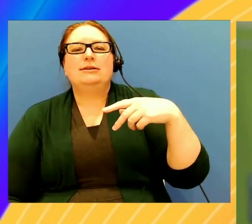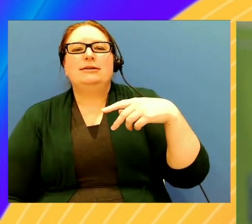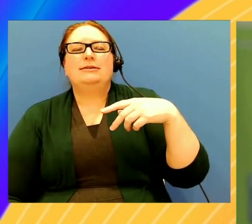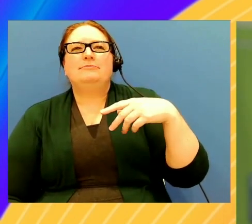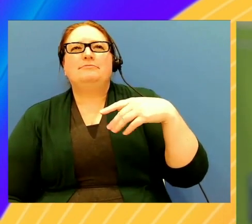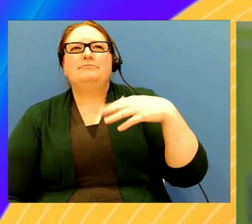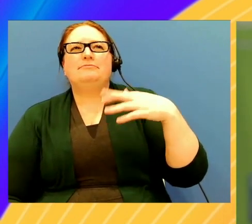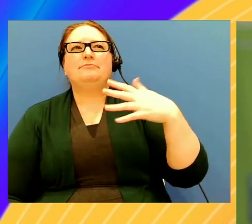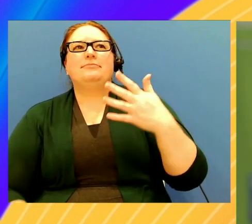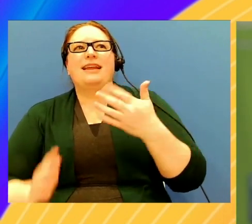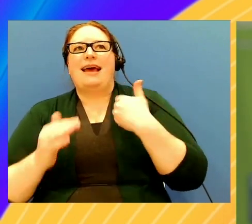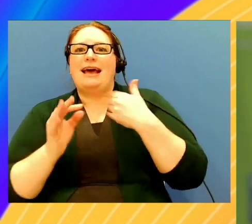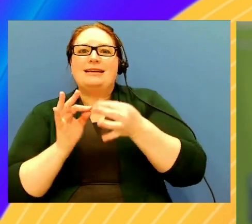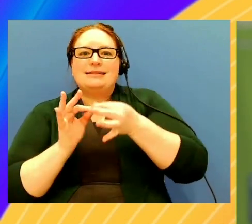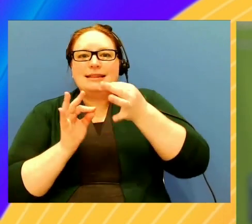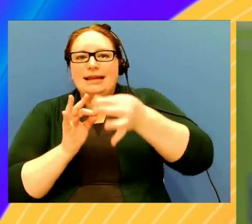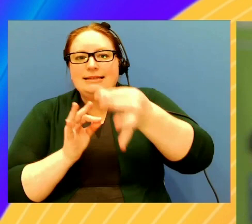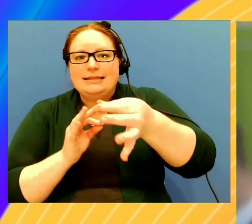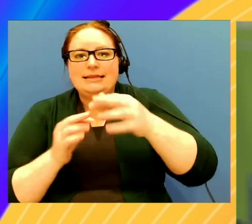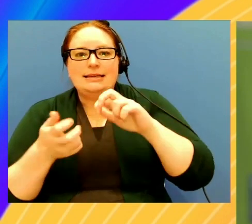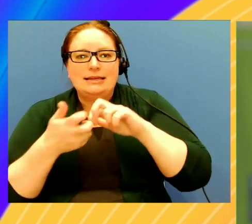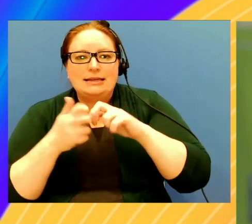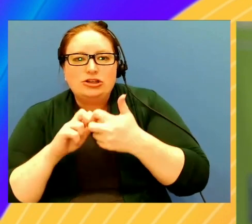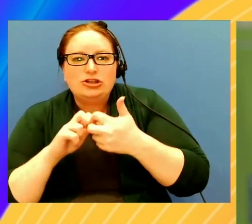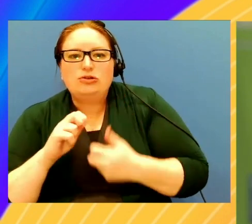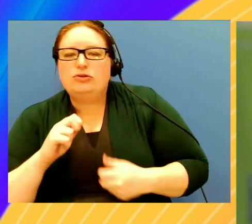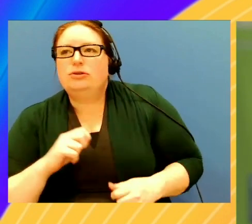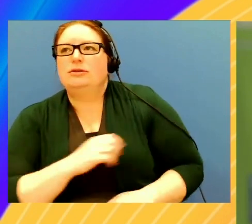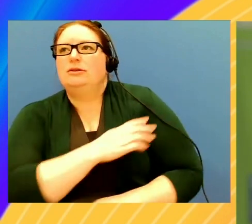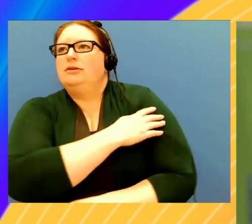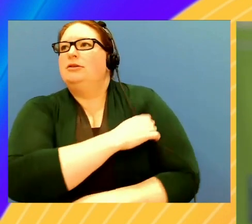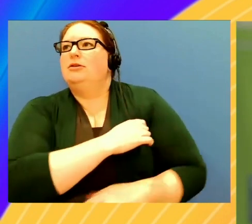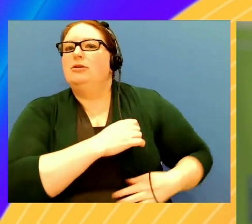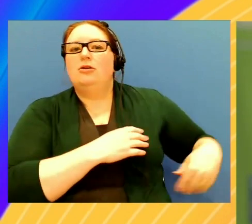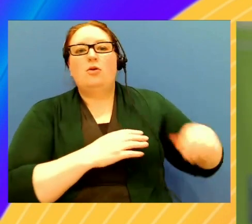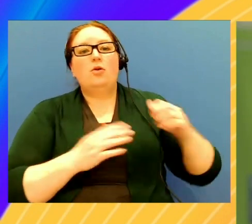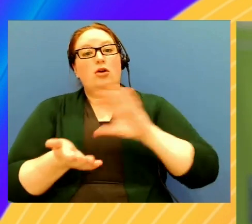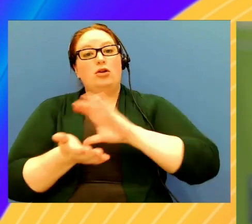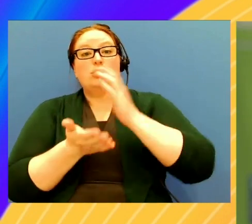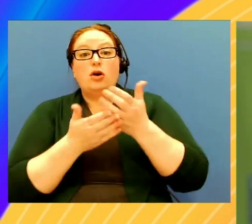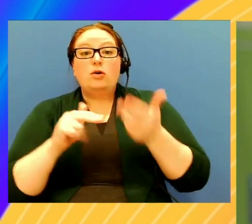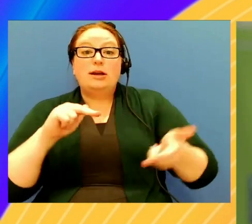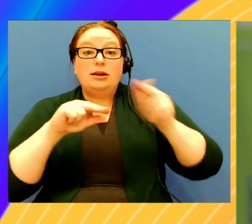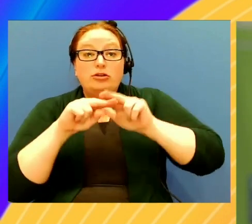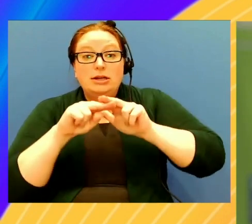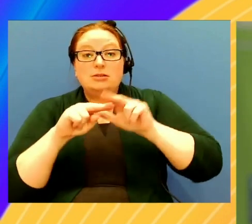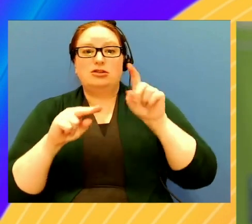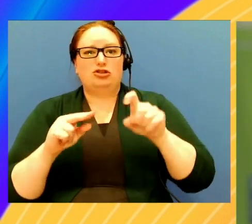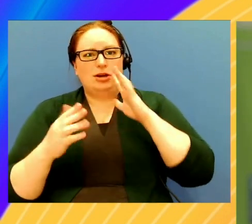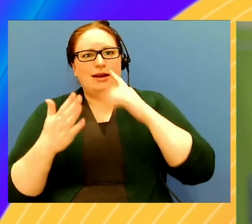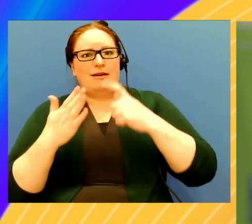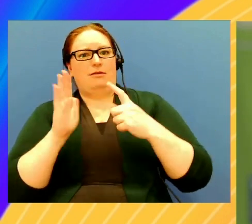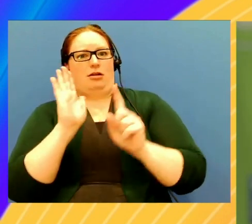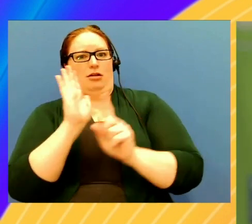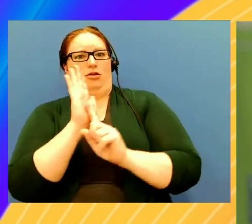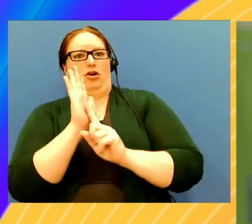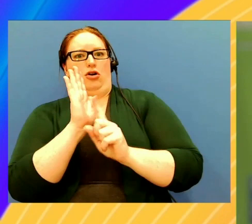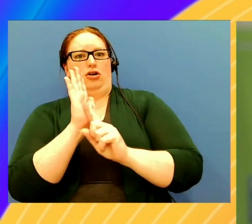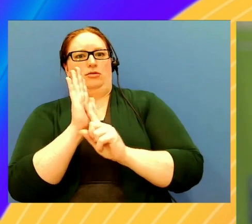getting latency issues or load increases, there should be alarms that should be created to send